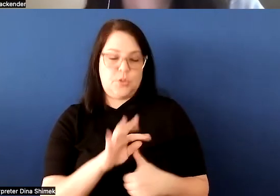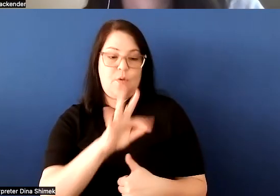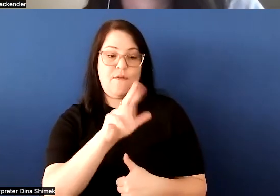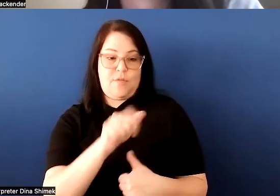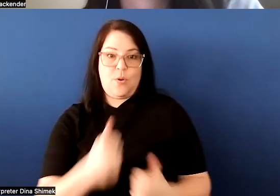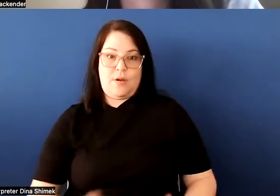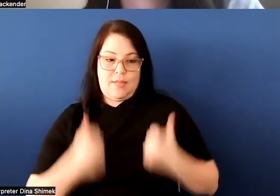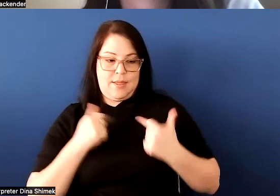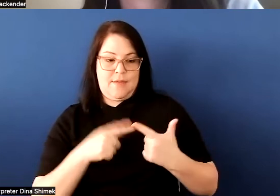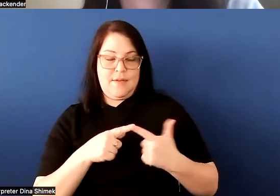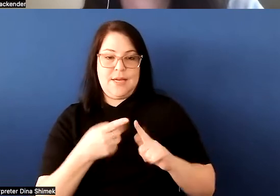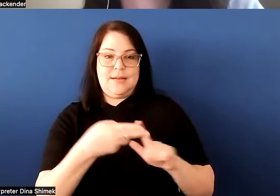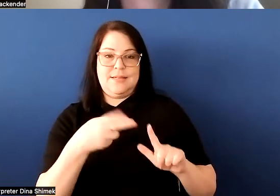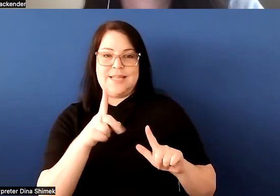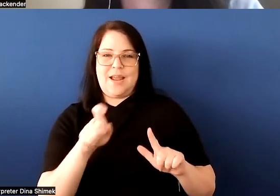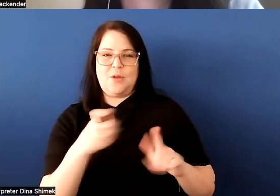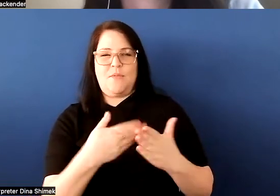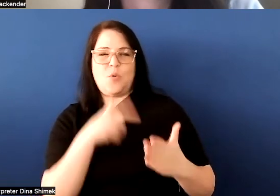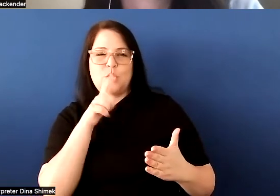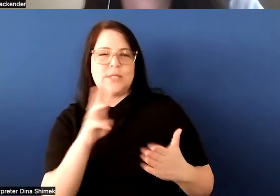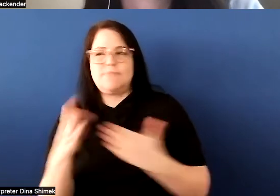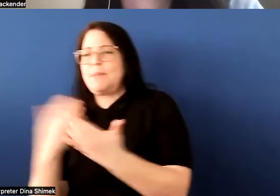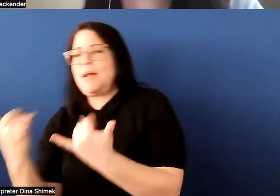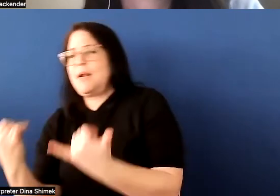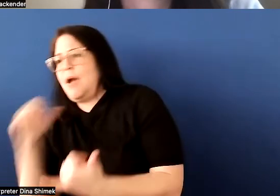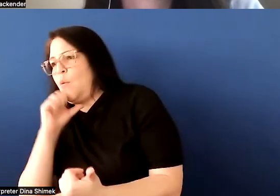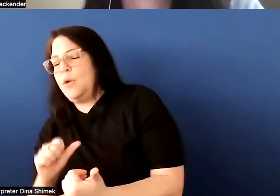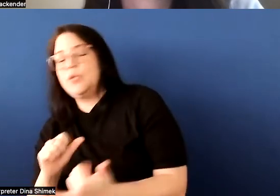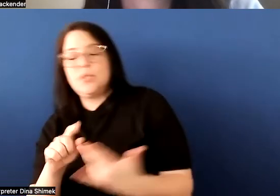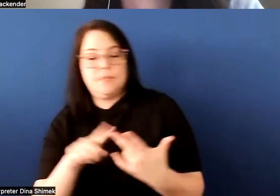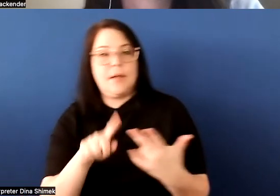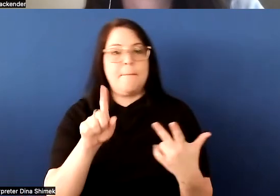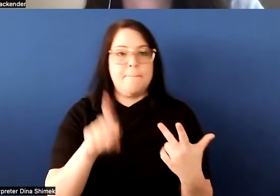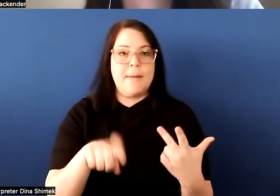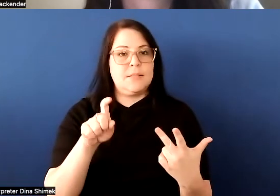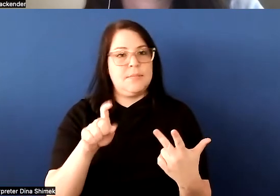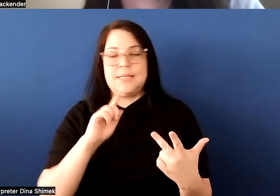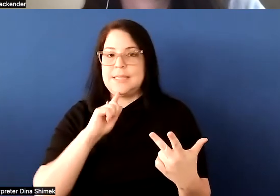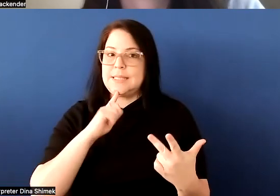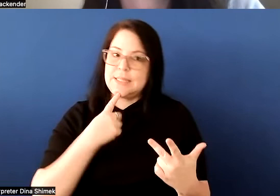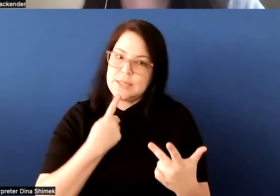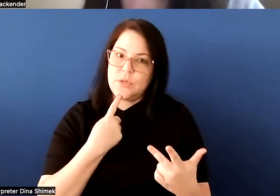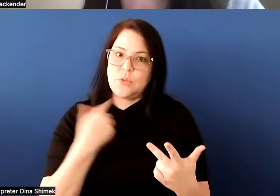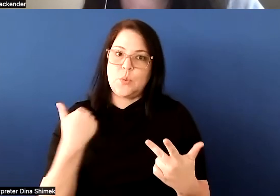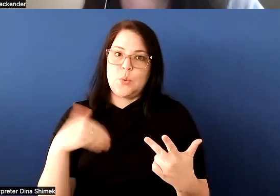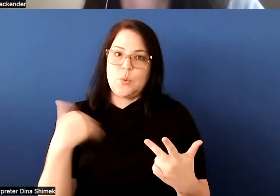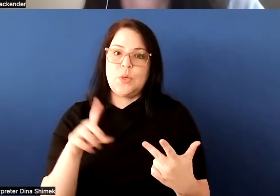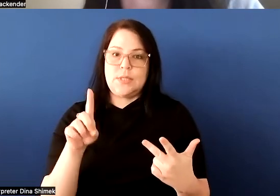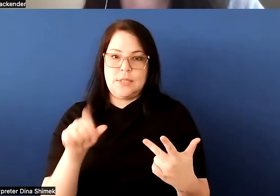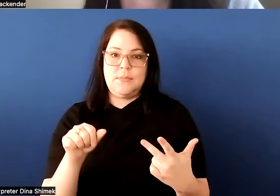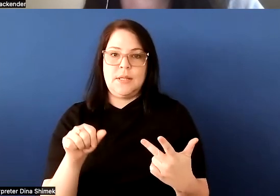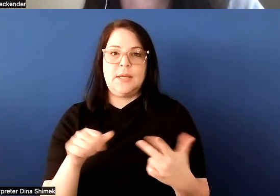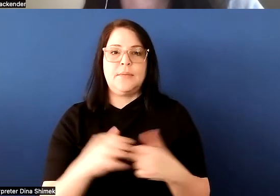prior to age 26. Doesn't matter their age now. And it has to be a severe type of disability. Well, let's also